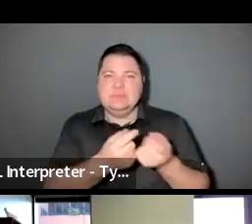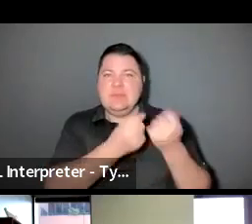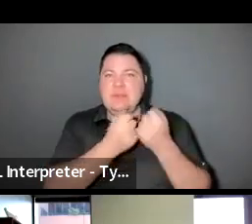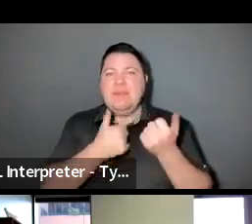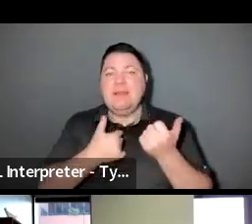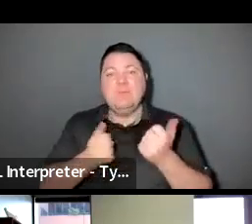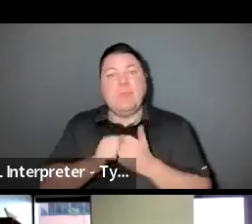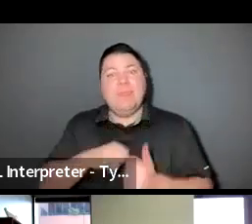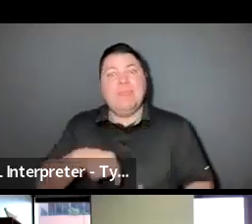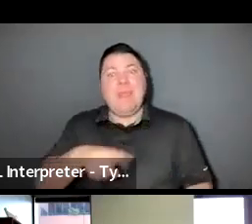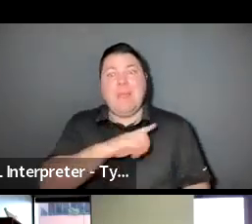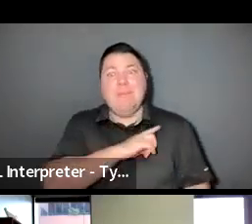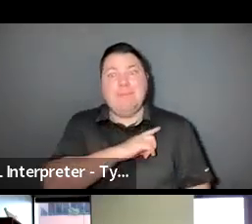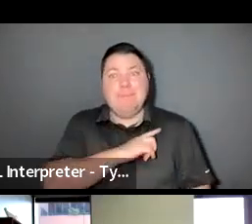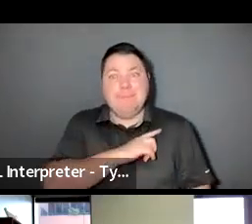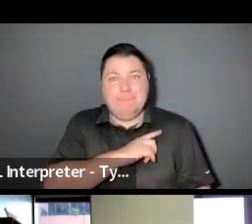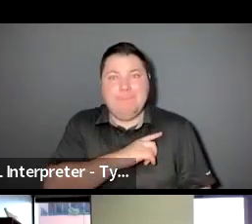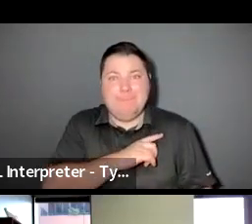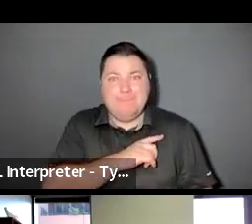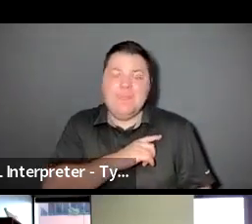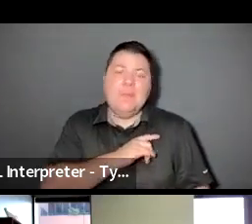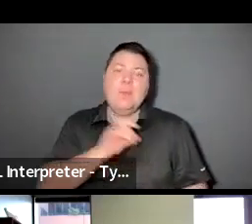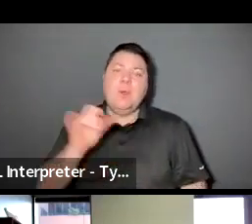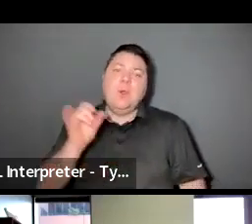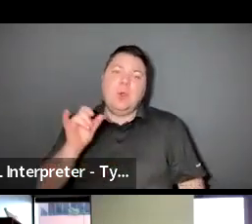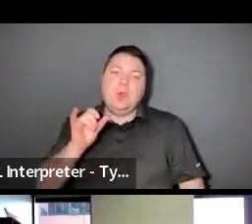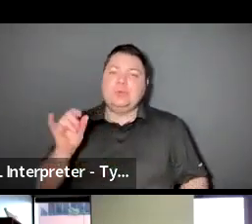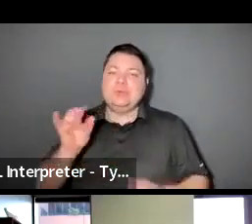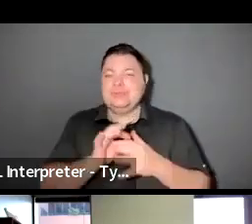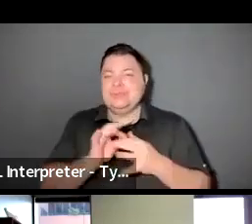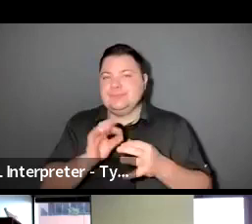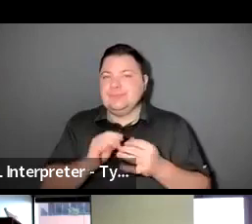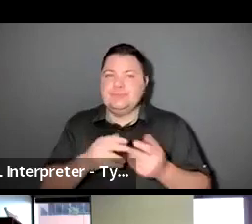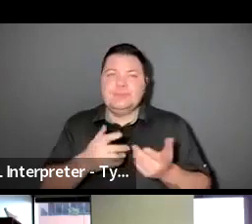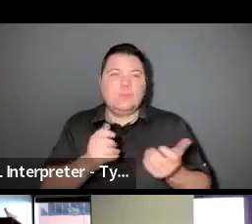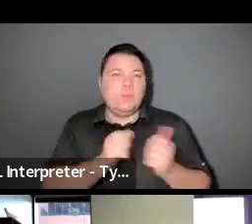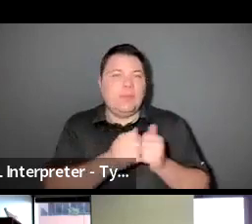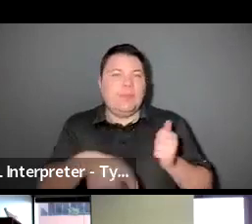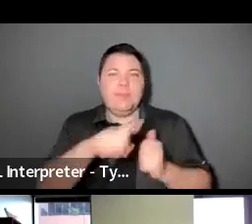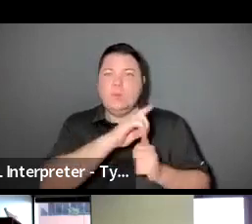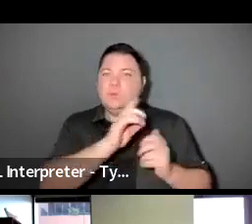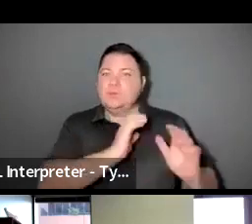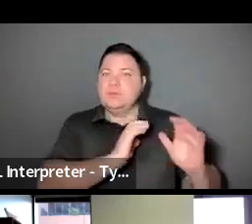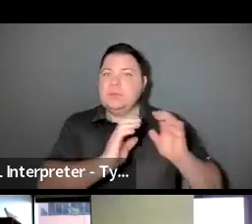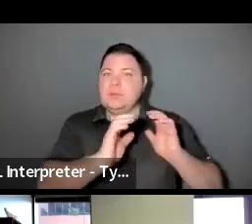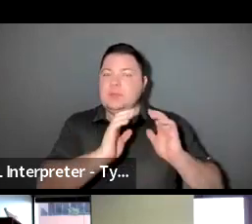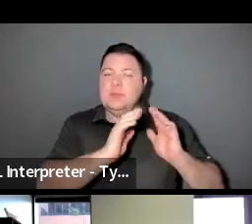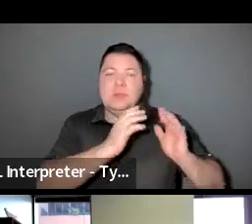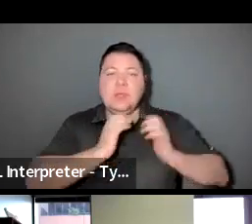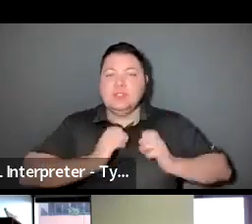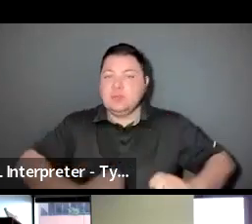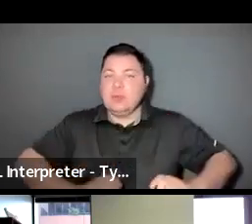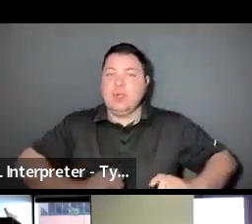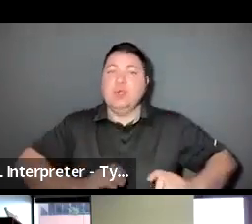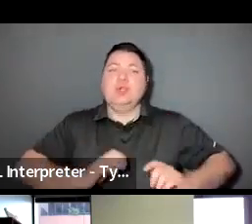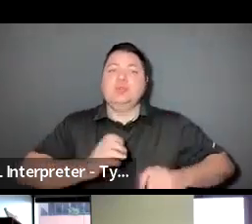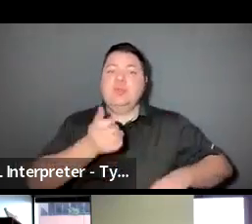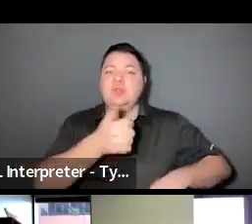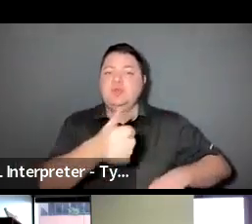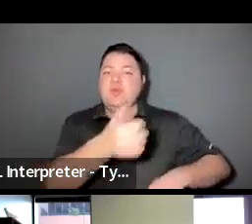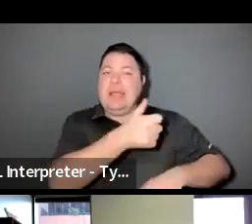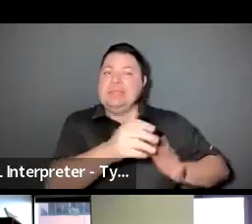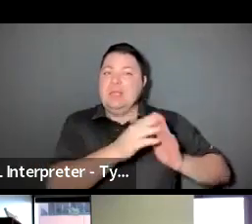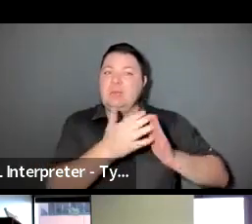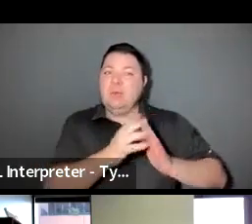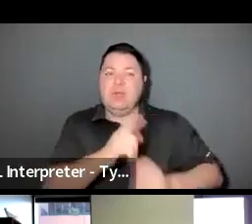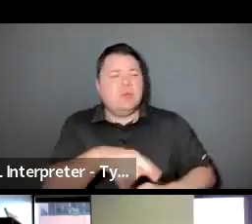them. And in that, I'm also speaking to our customers, our transit community, trying to find out what it is that they need